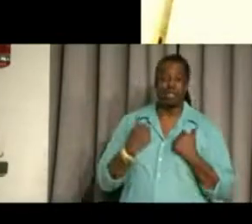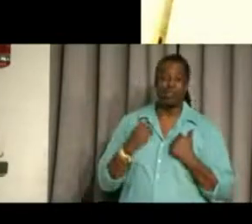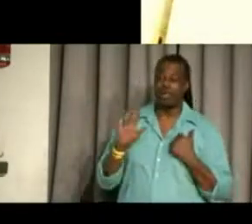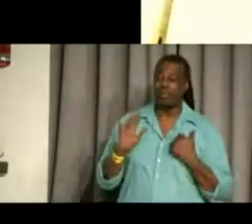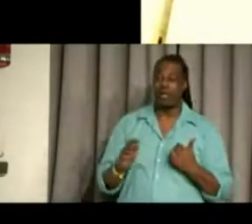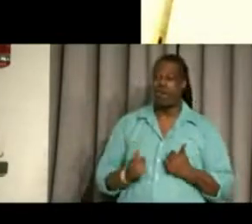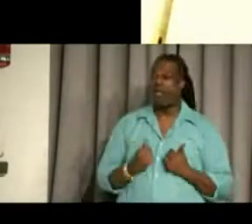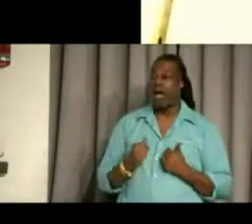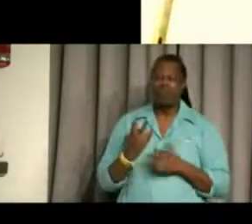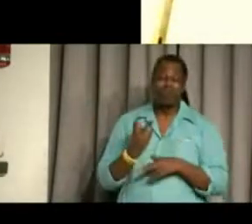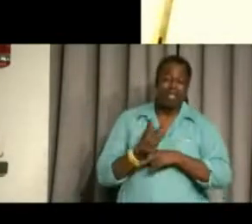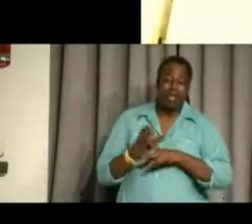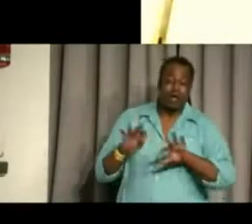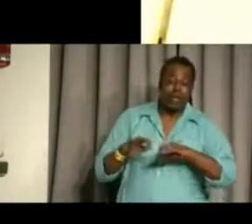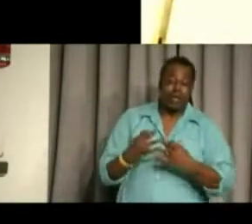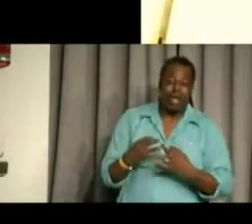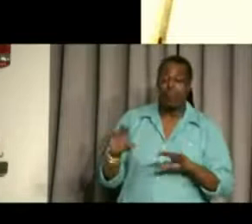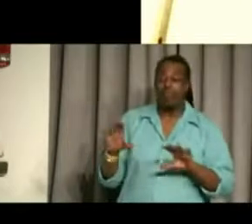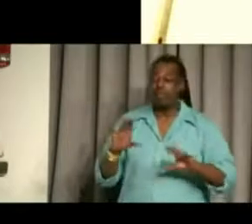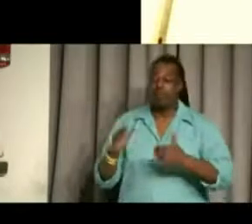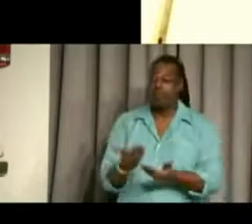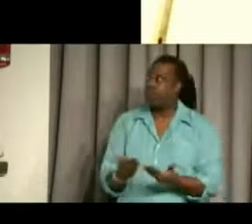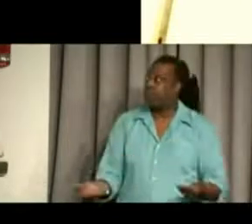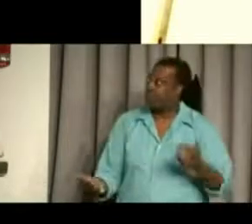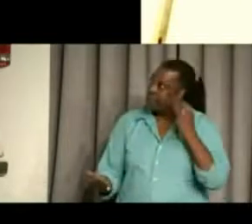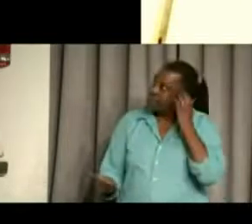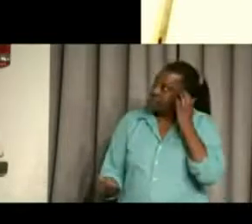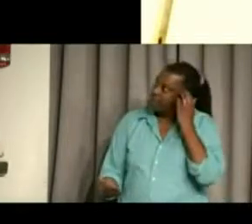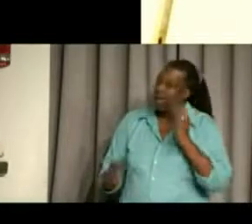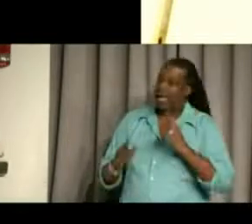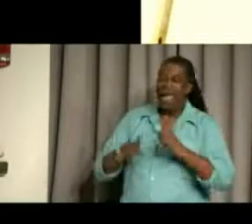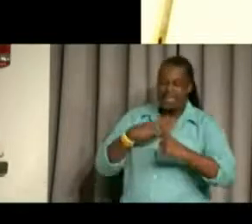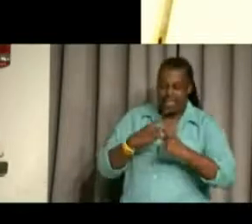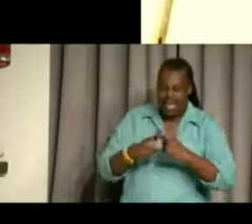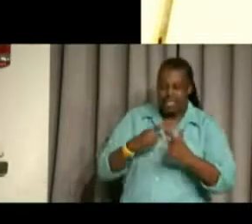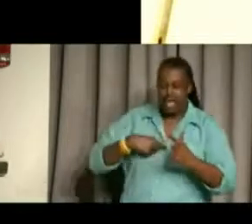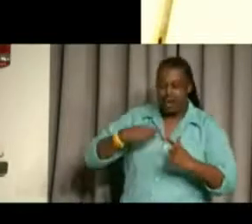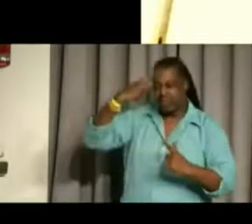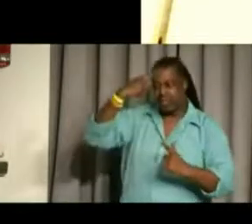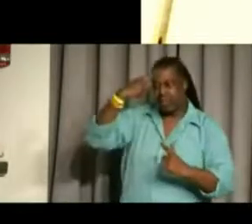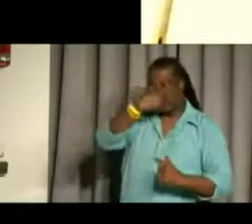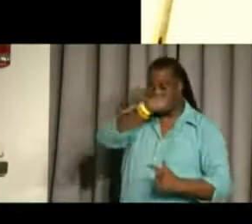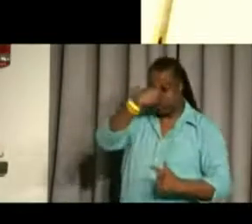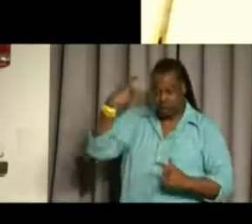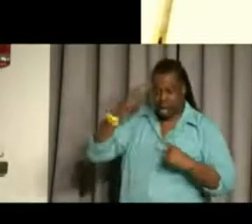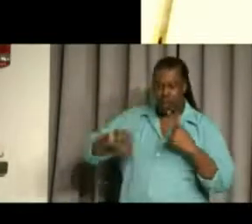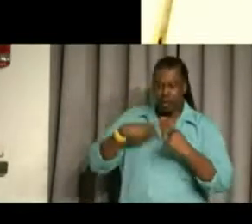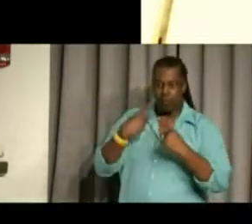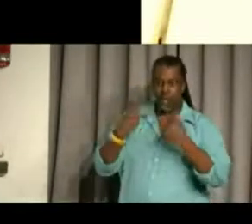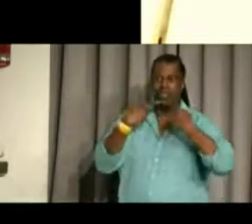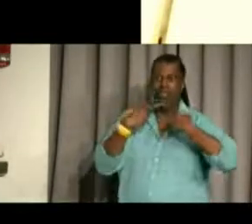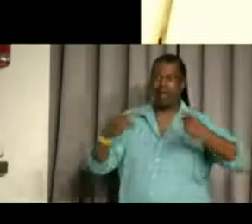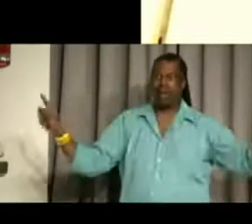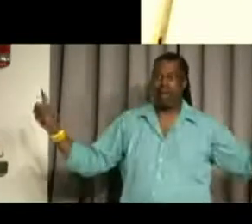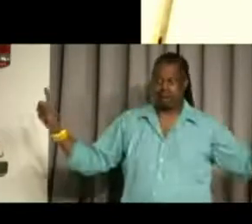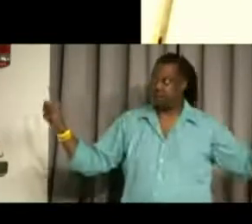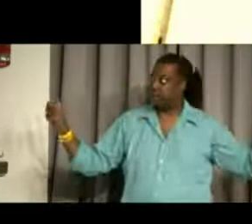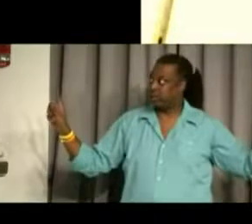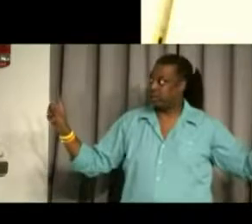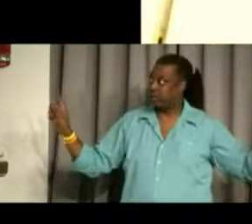care of their families. And then dealing with the mental trauma once it came out that